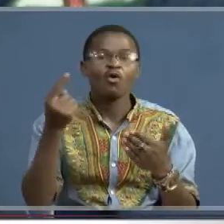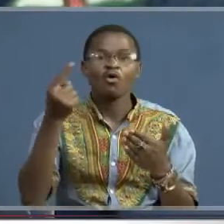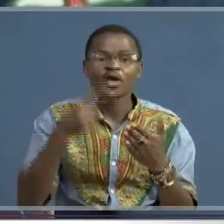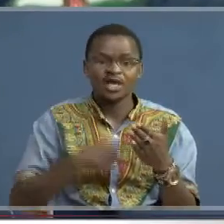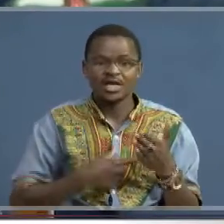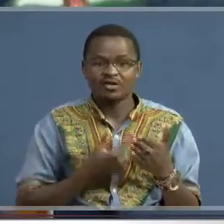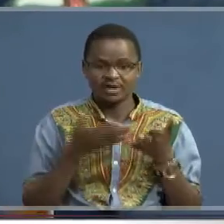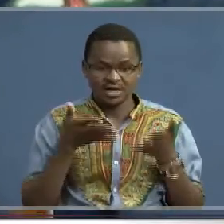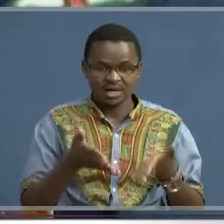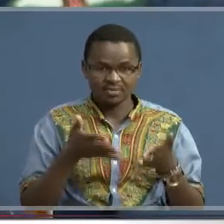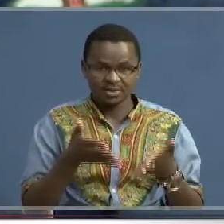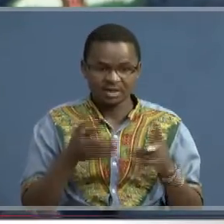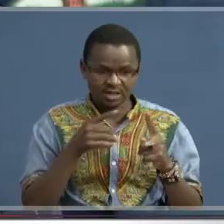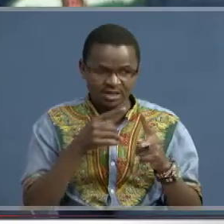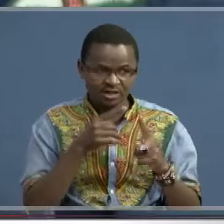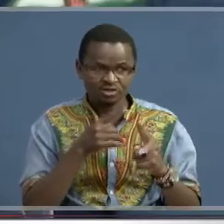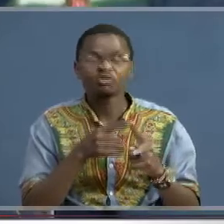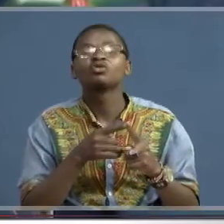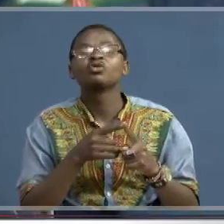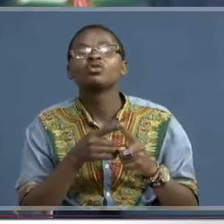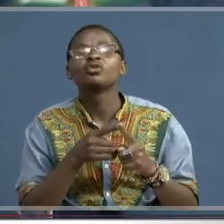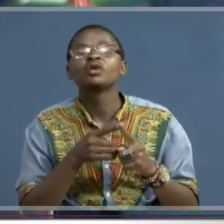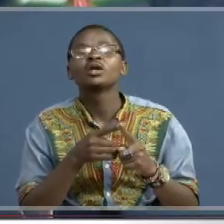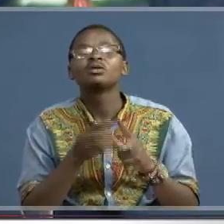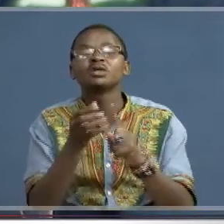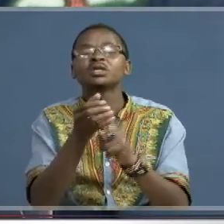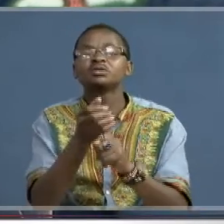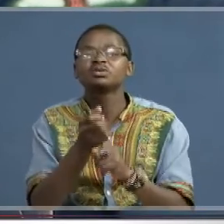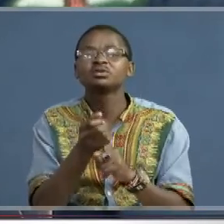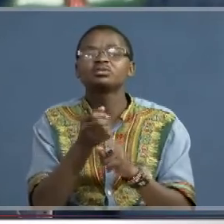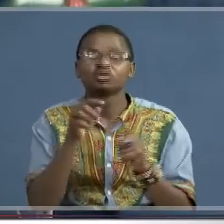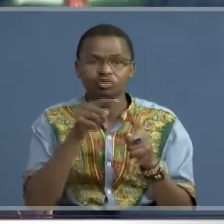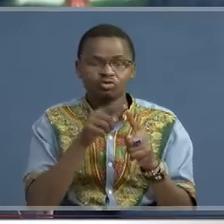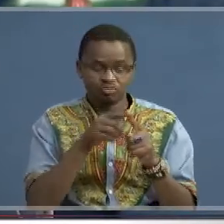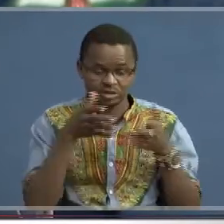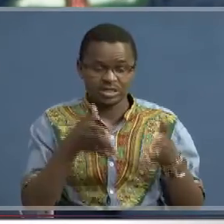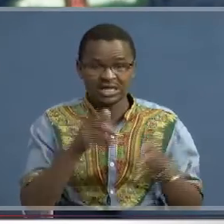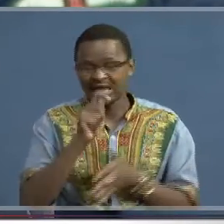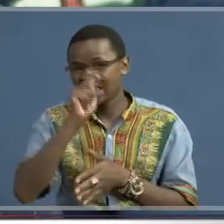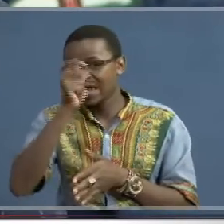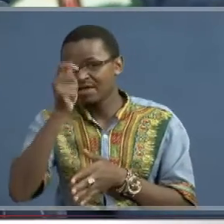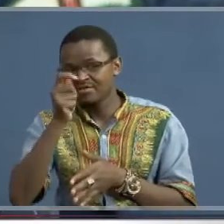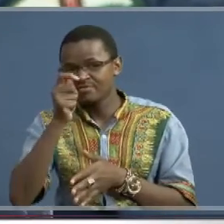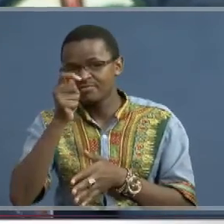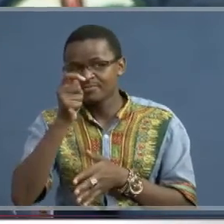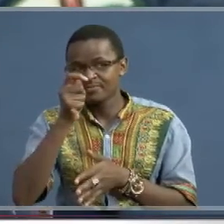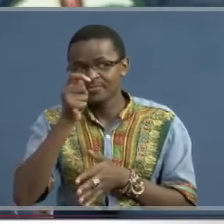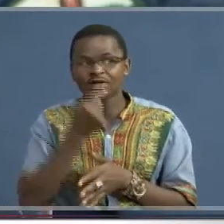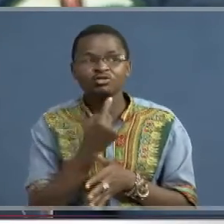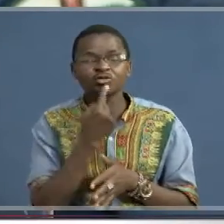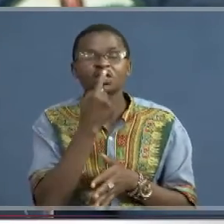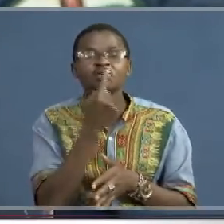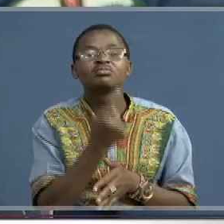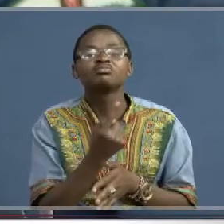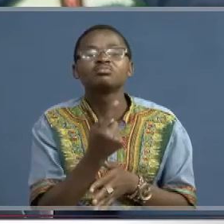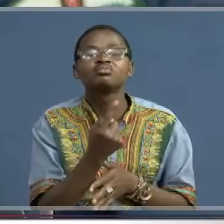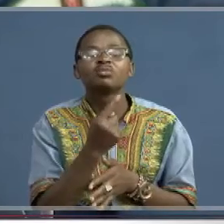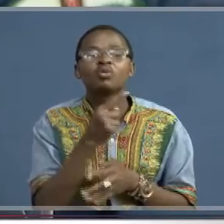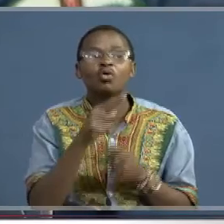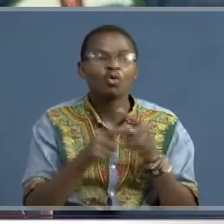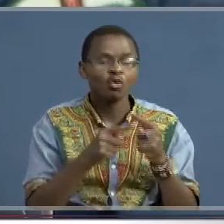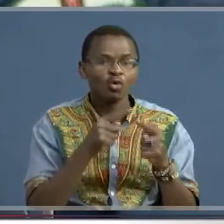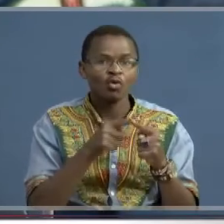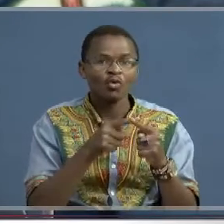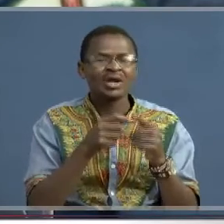me to pay the first state visit to Kenya, our second home, as you said. When we started